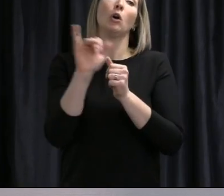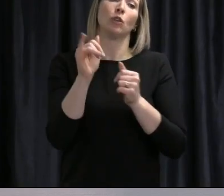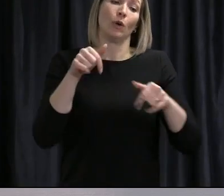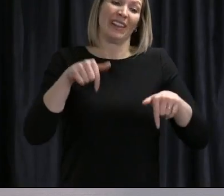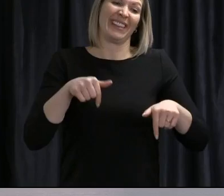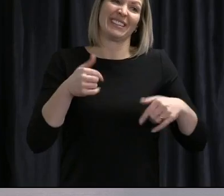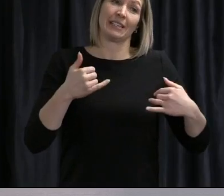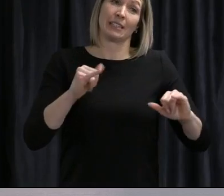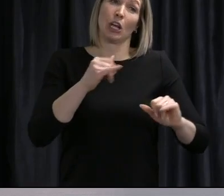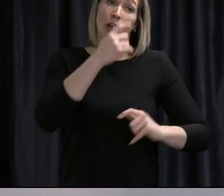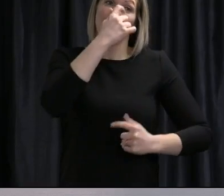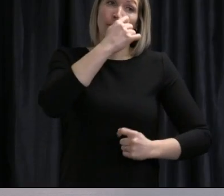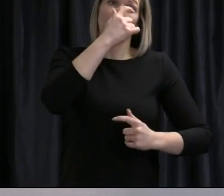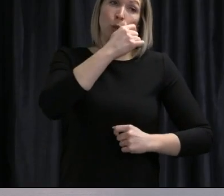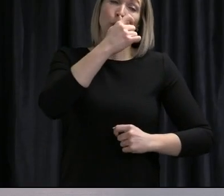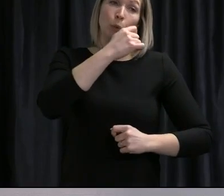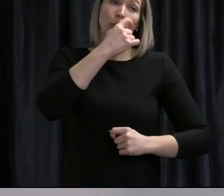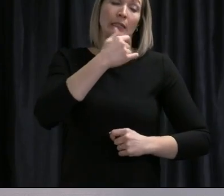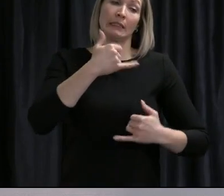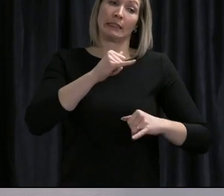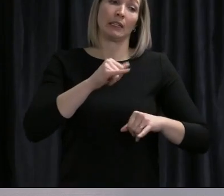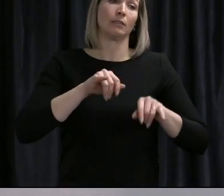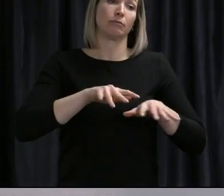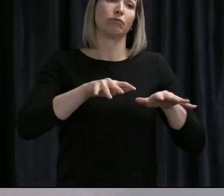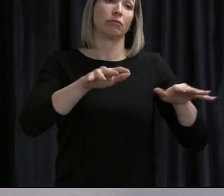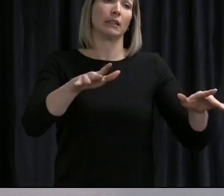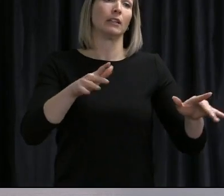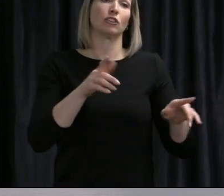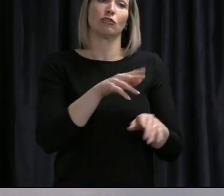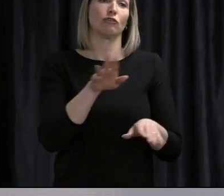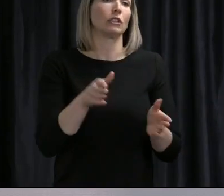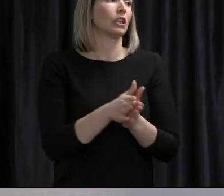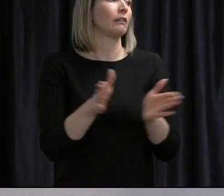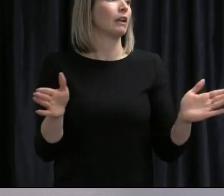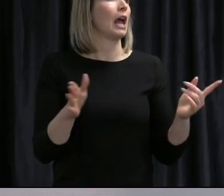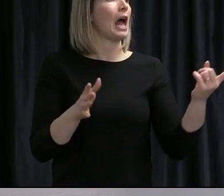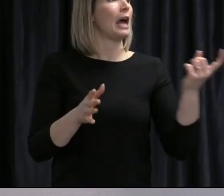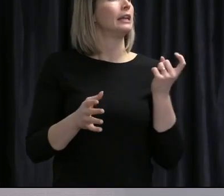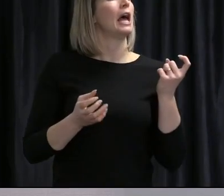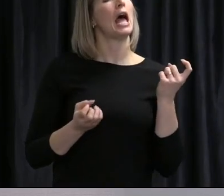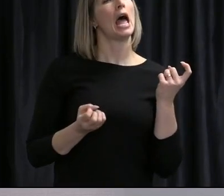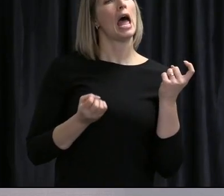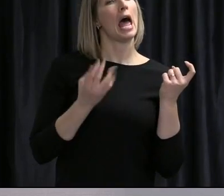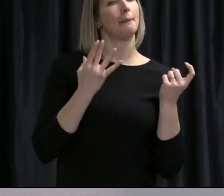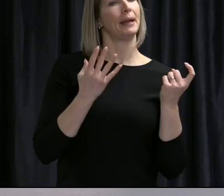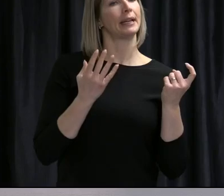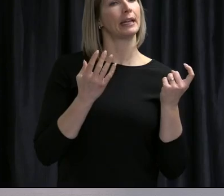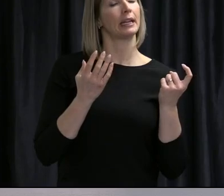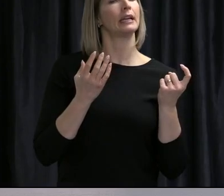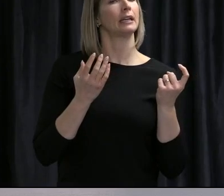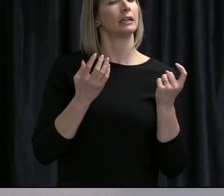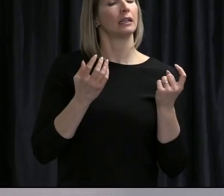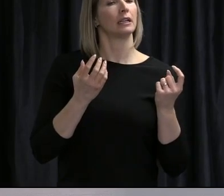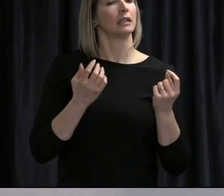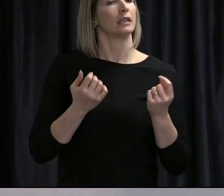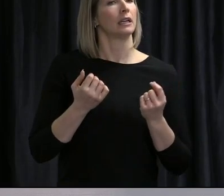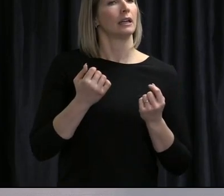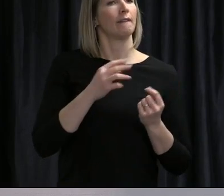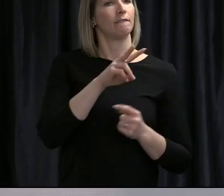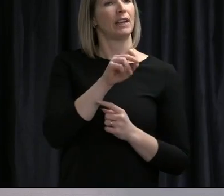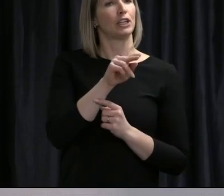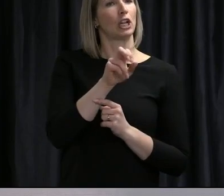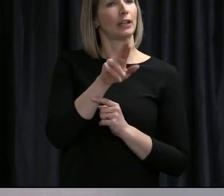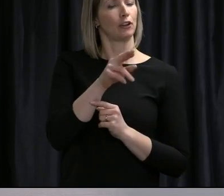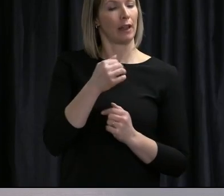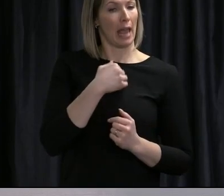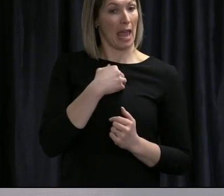well. So just tell us. I'm sorry? How many are there in the province? Is there sufficient medical ventilators in the rural